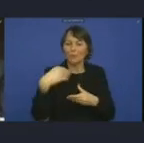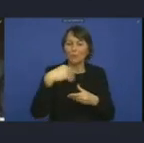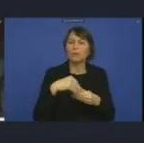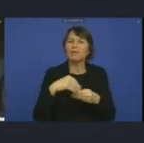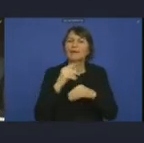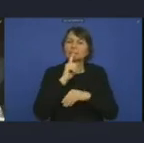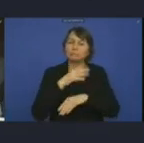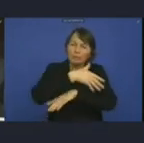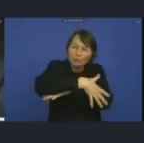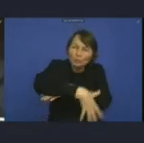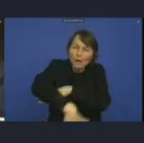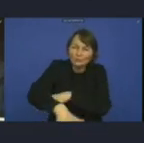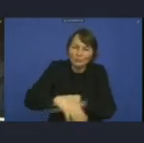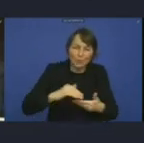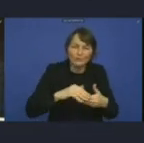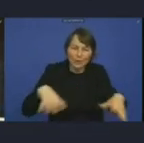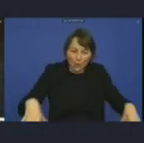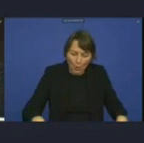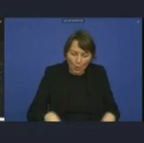I will make myself